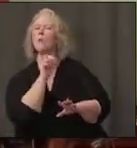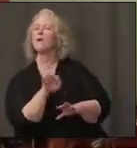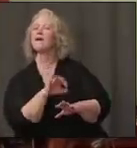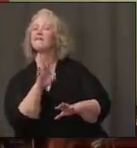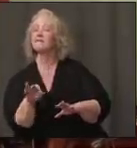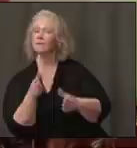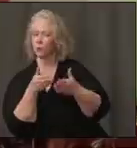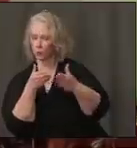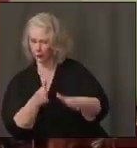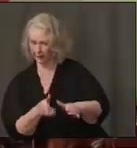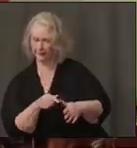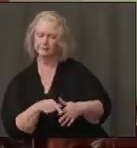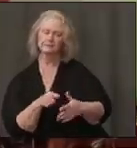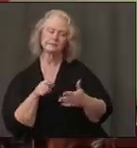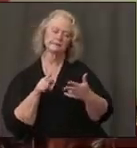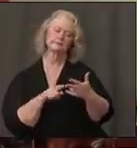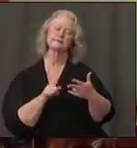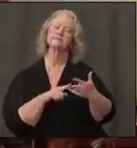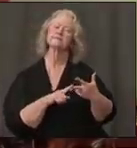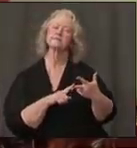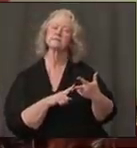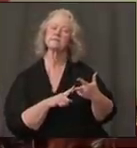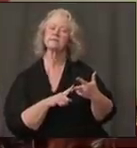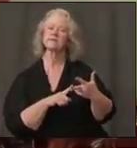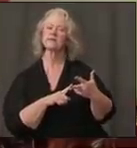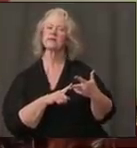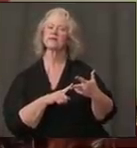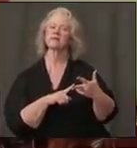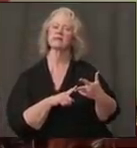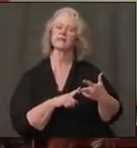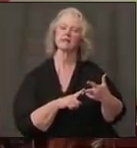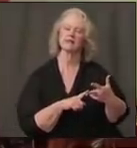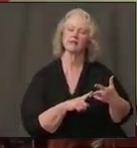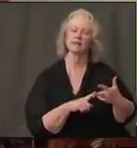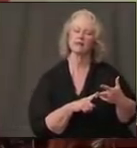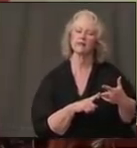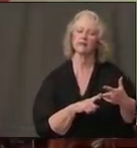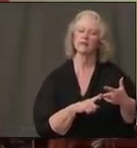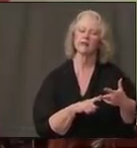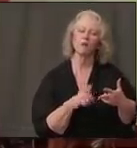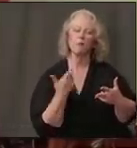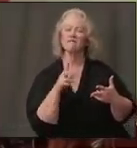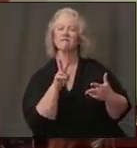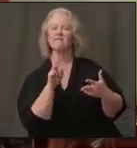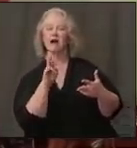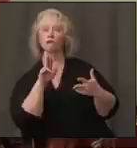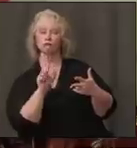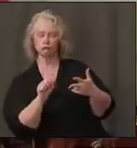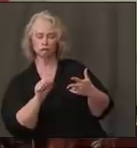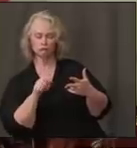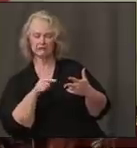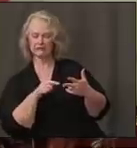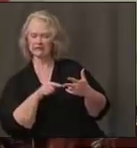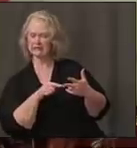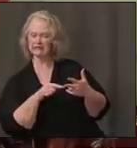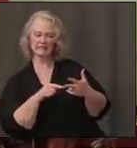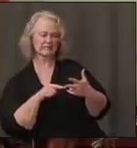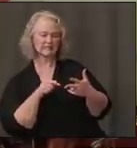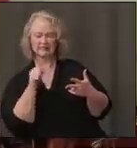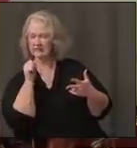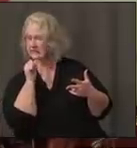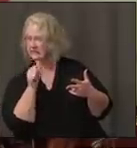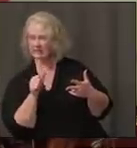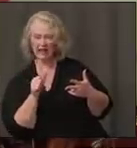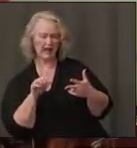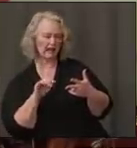methods. Then you try to take a virus that is not infectious in people